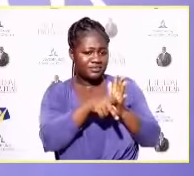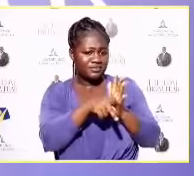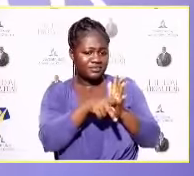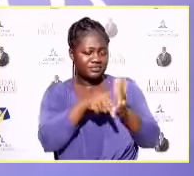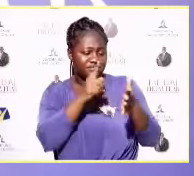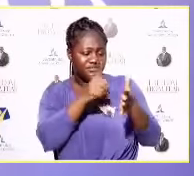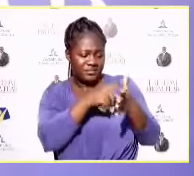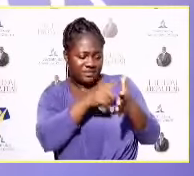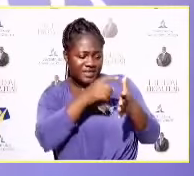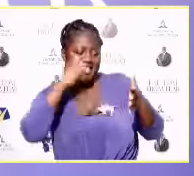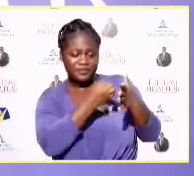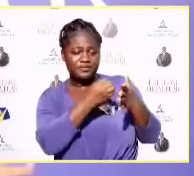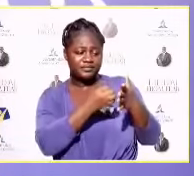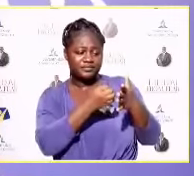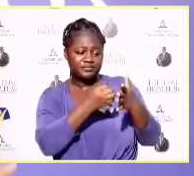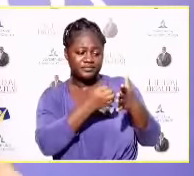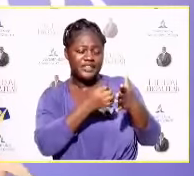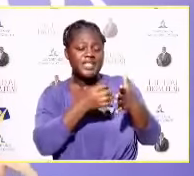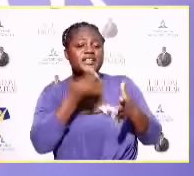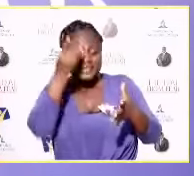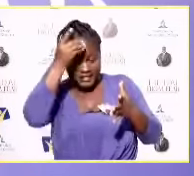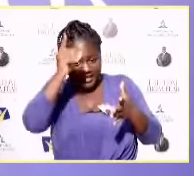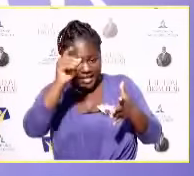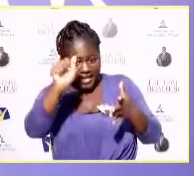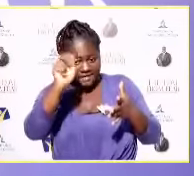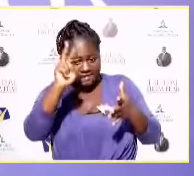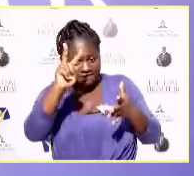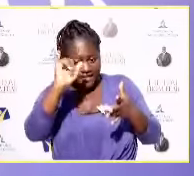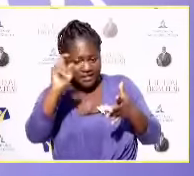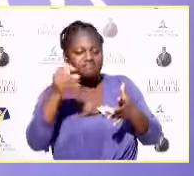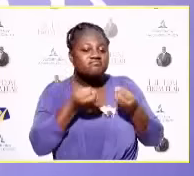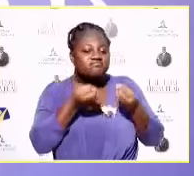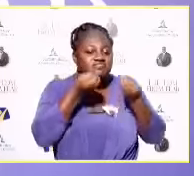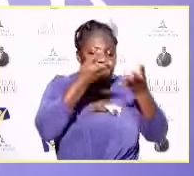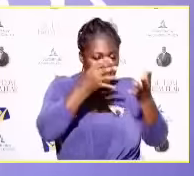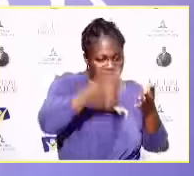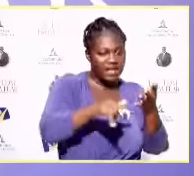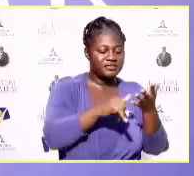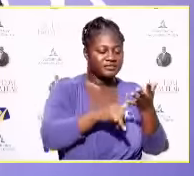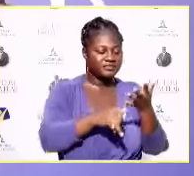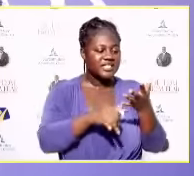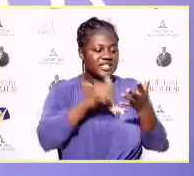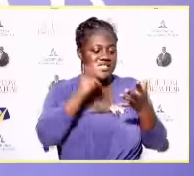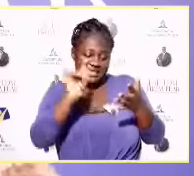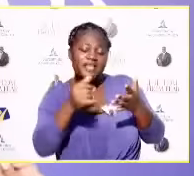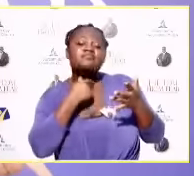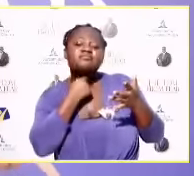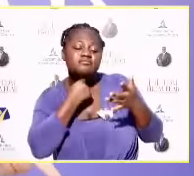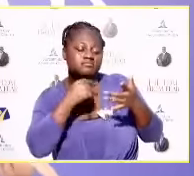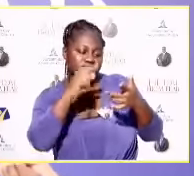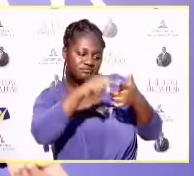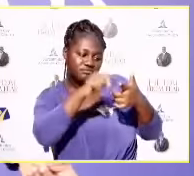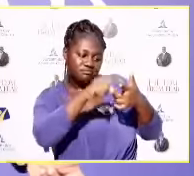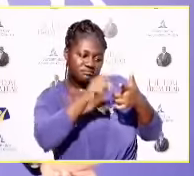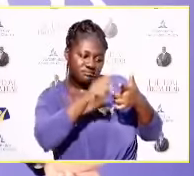evil. David confessed that. David, he also confesses adultery. That's evil.